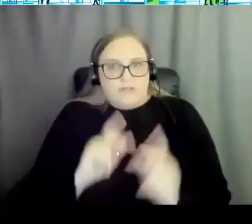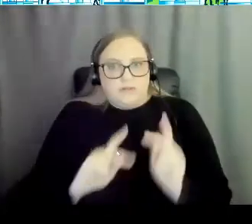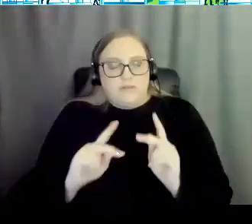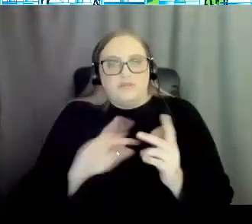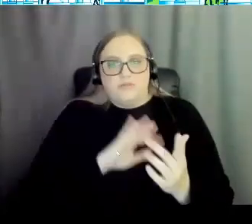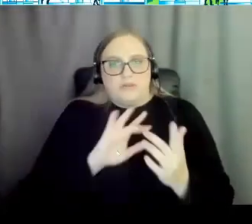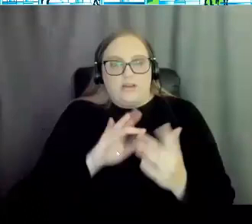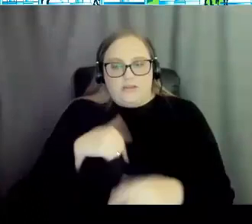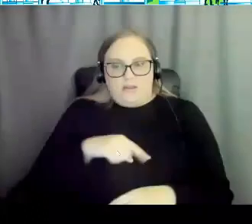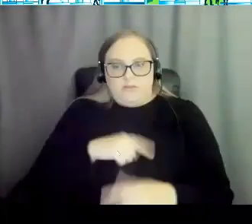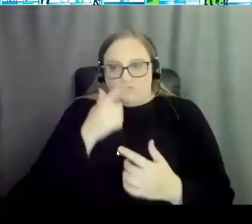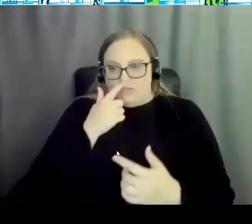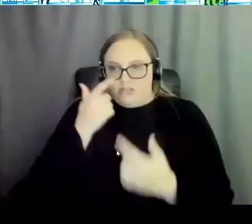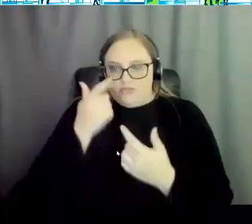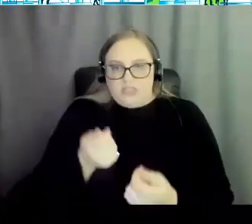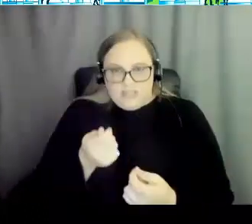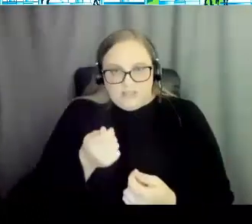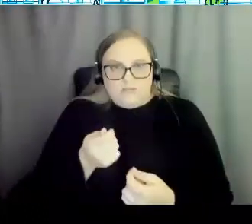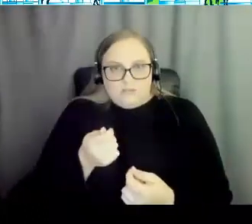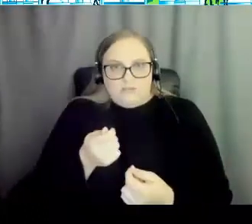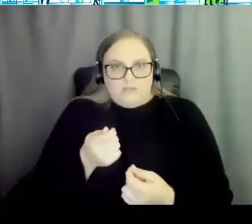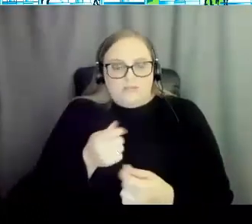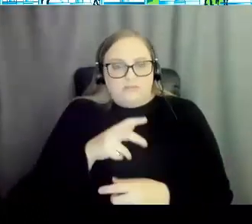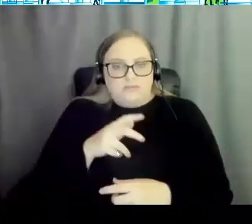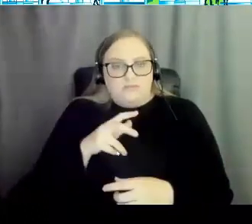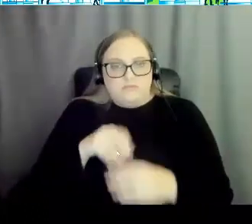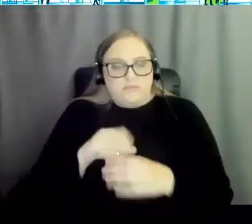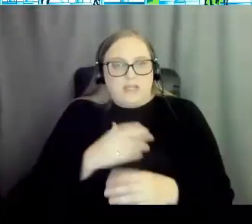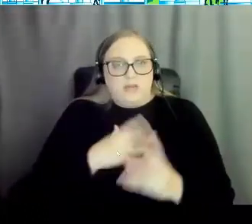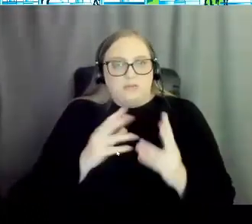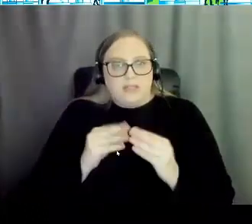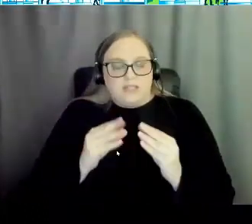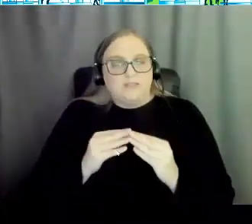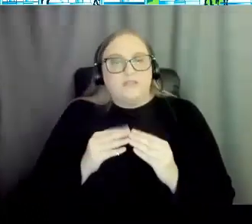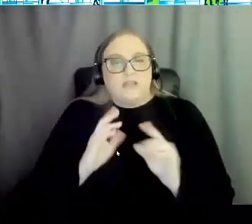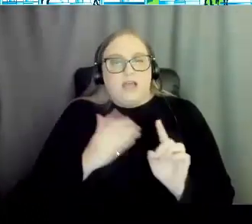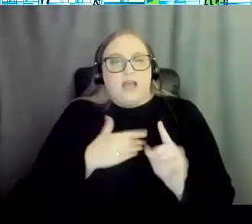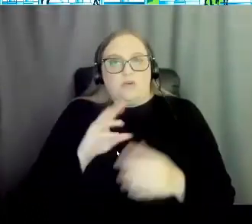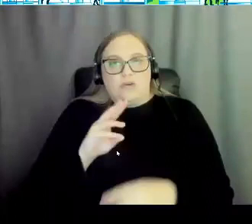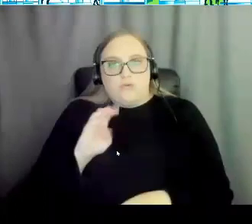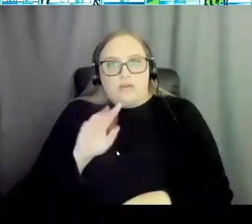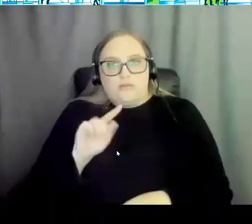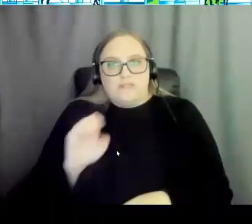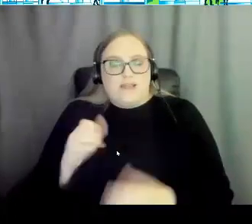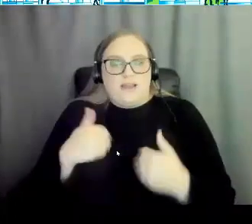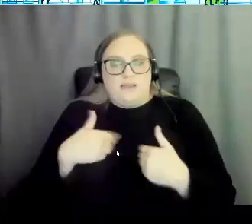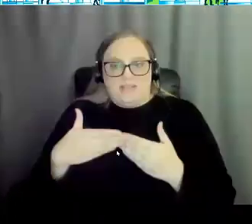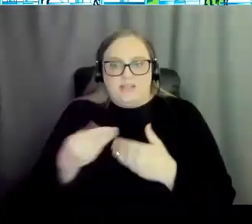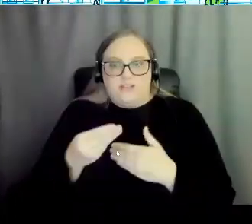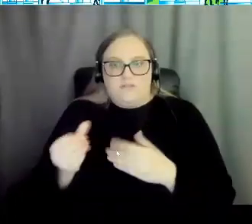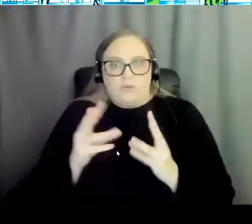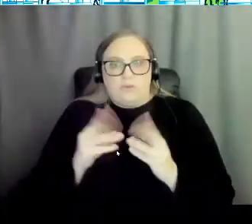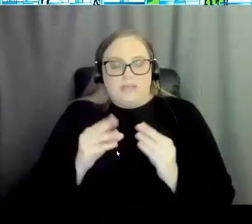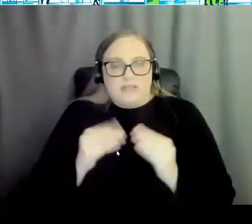in being part of our meetings. Our website has our next couple of meetings that are